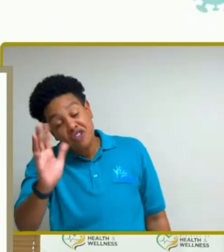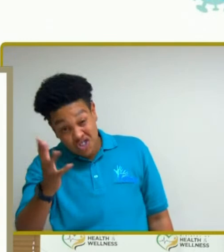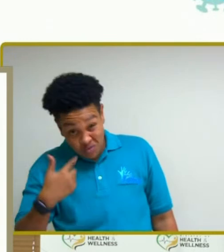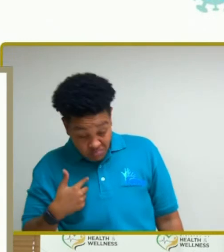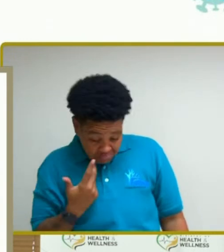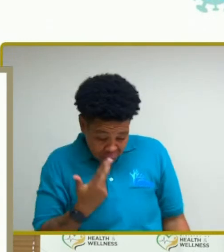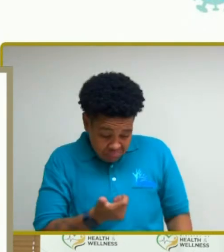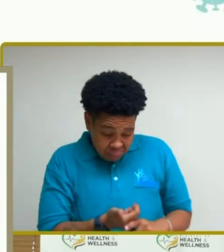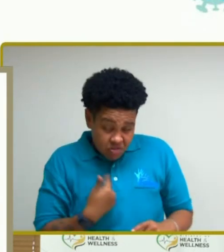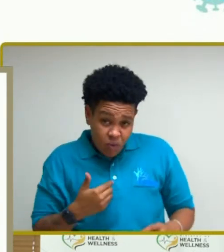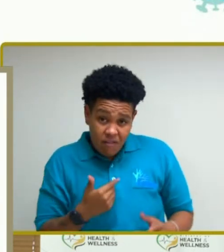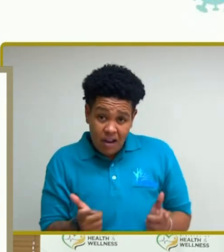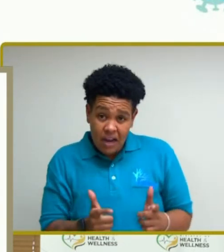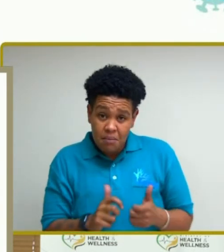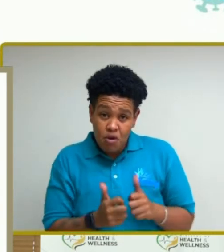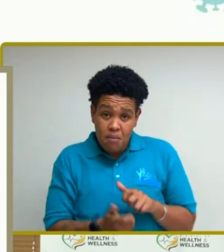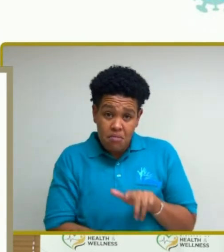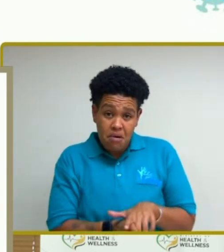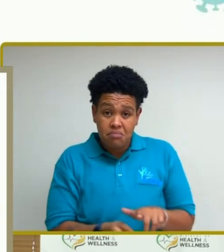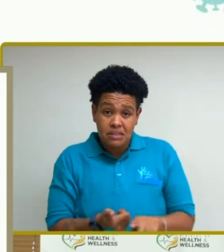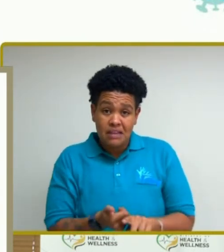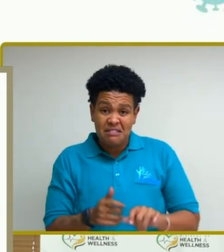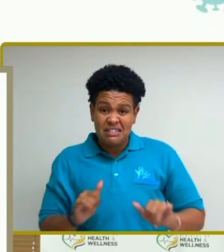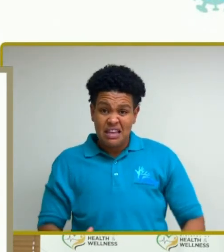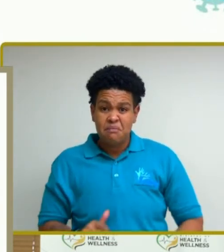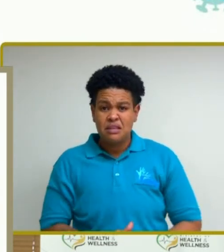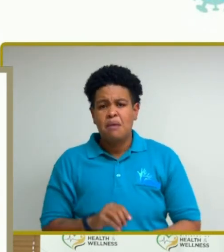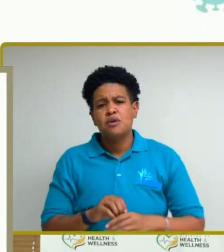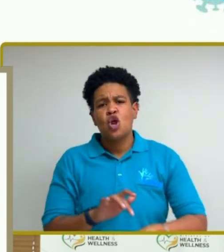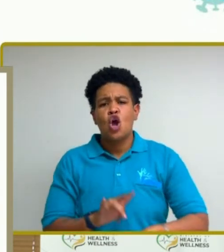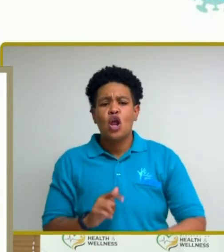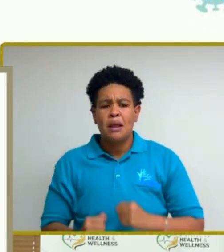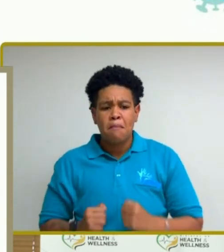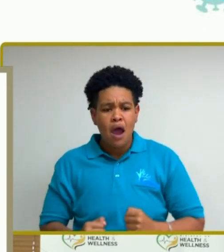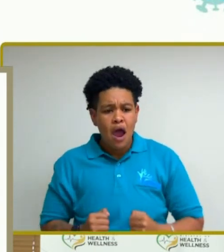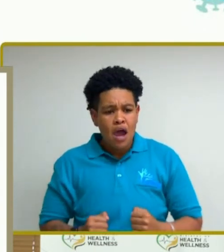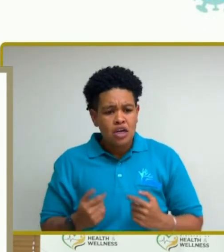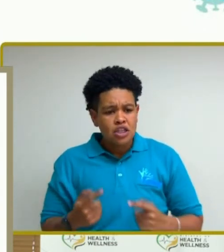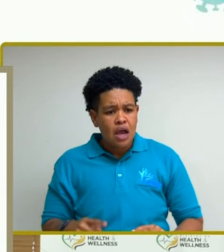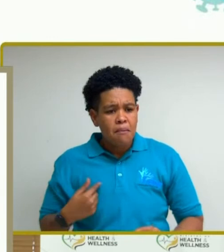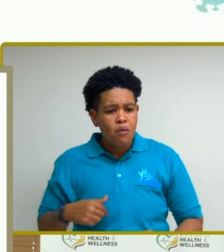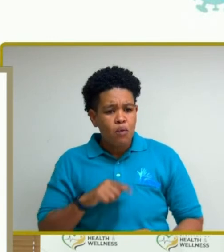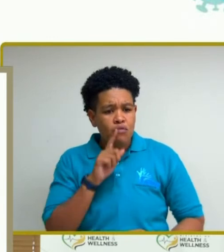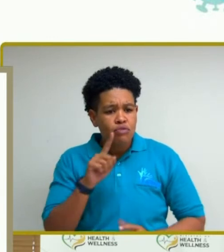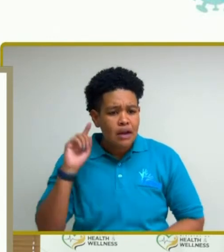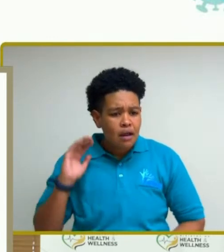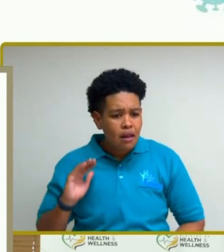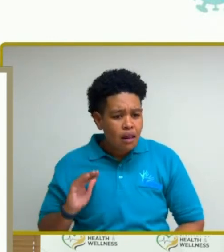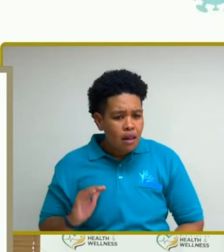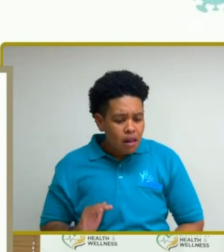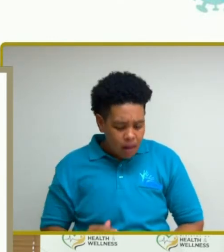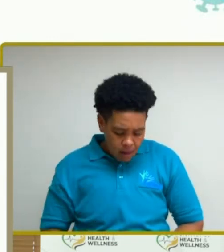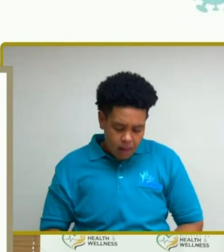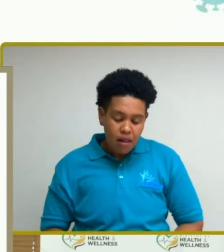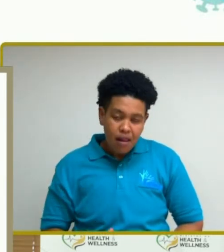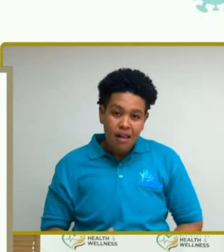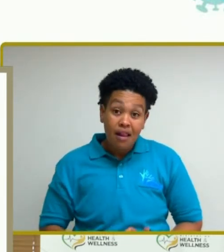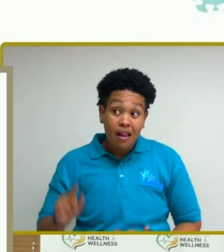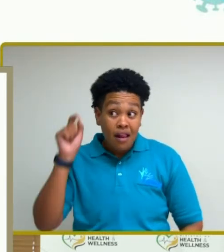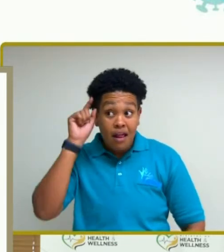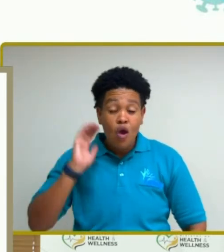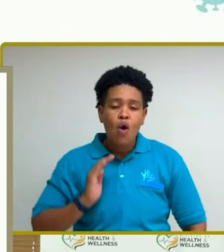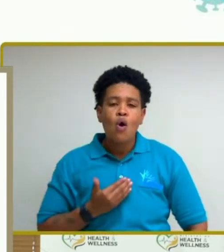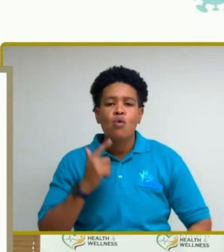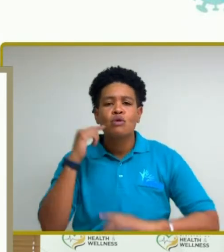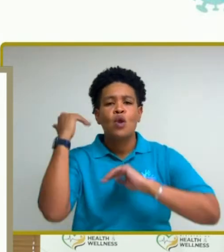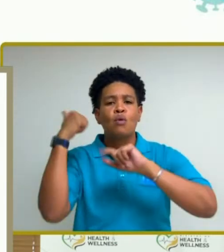saw that we had a little bit of peak about the same time in early March, and we have come down a little bit. But our hope is